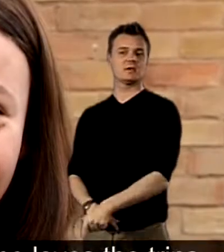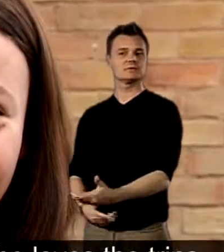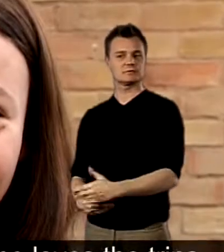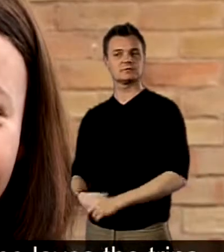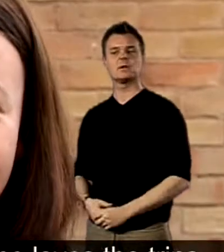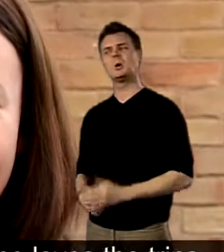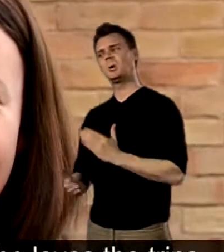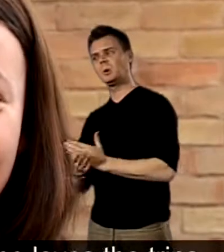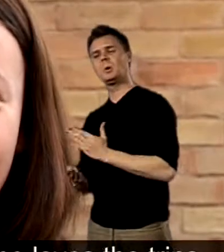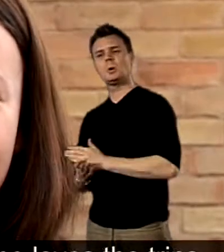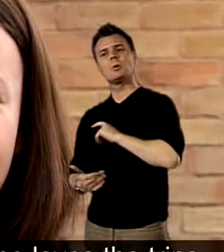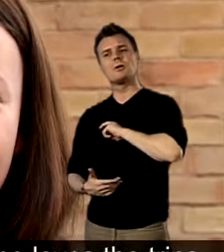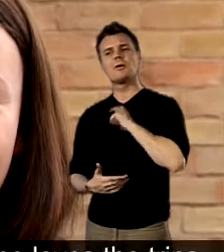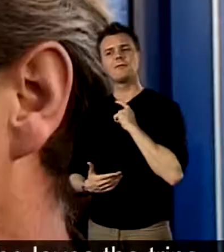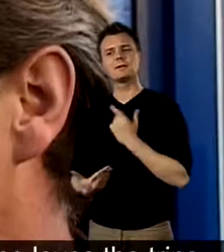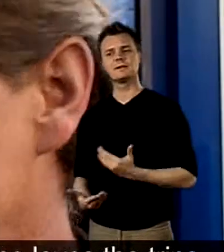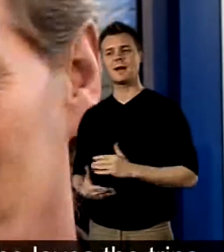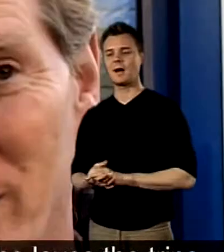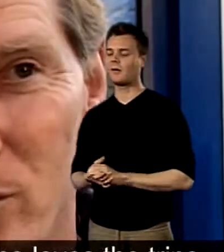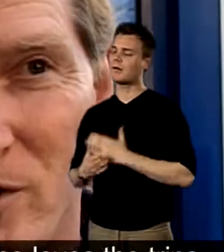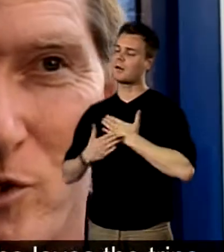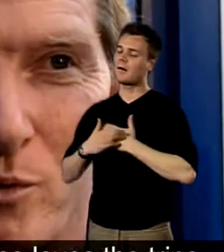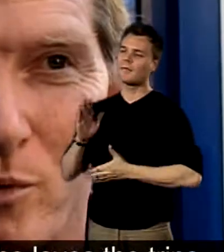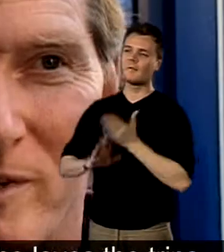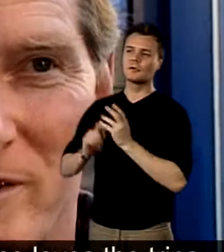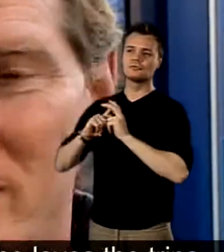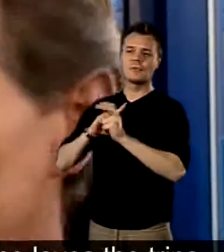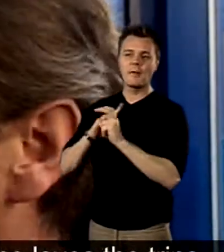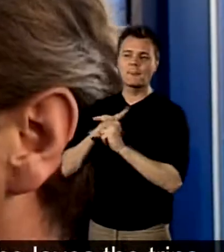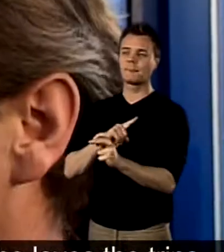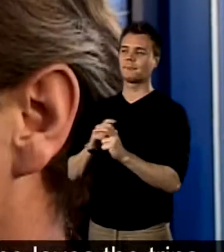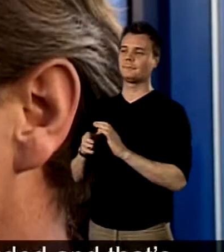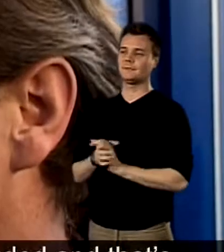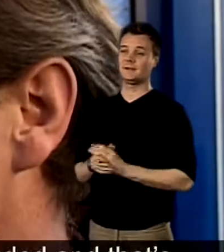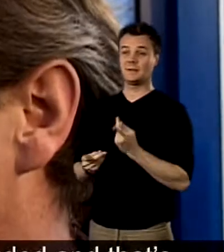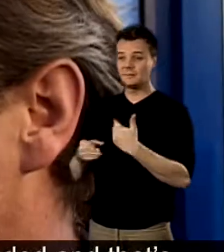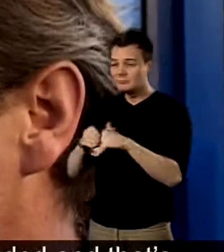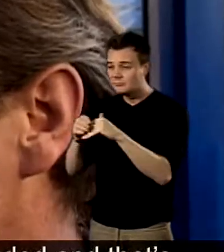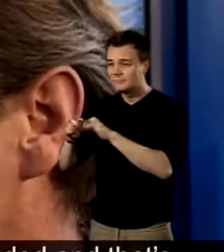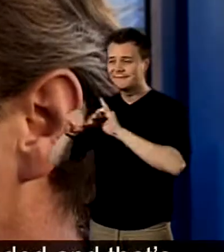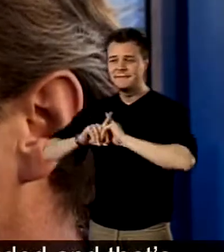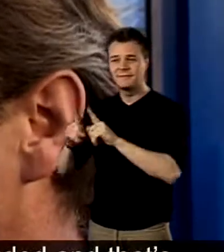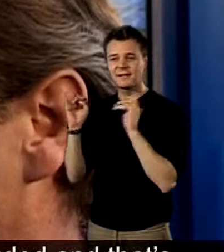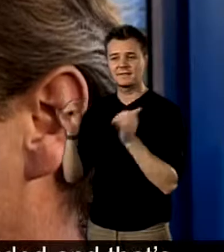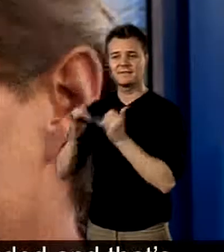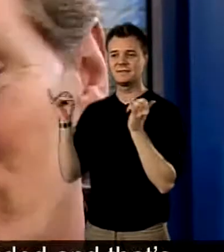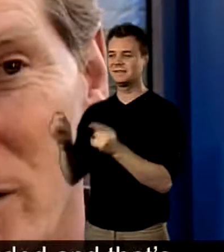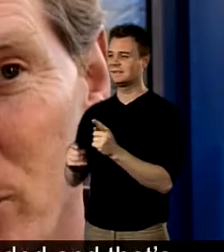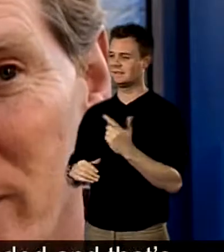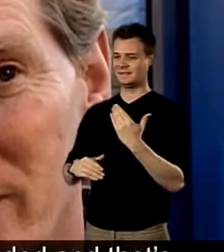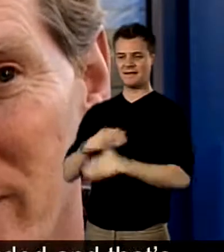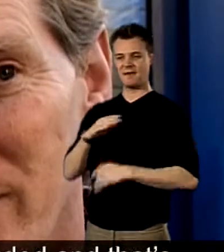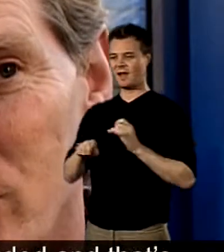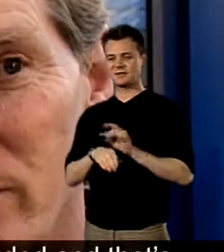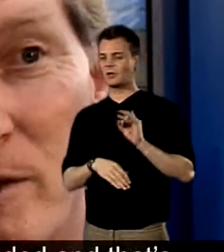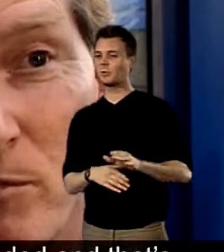brought her out. And she loves the trips that she goes on at school, and she takes part in all the activities, never gets